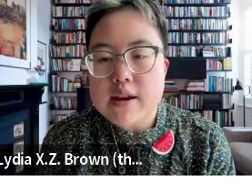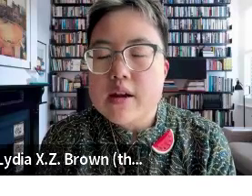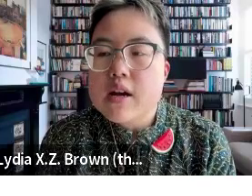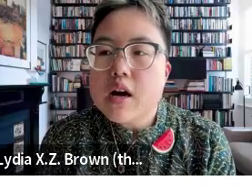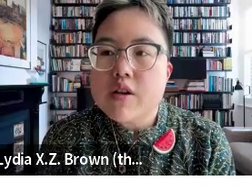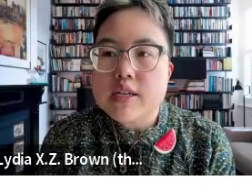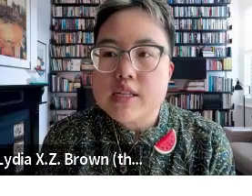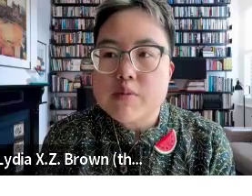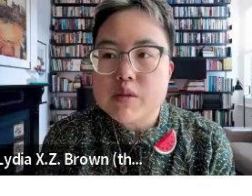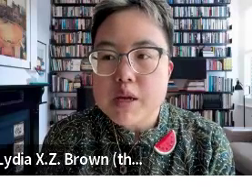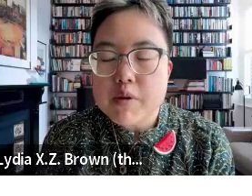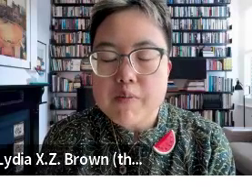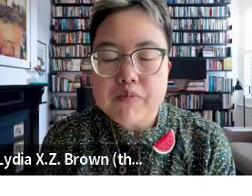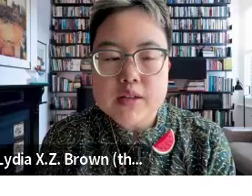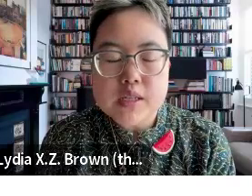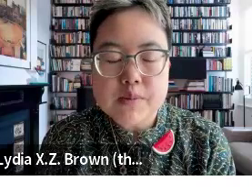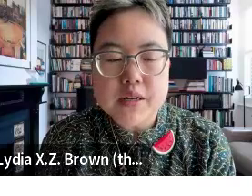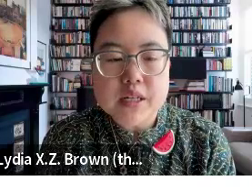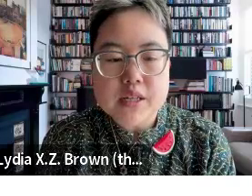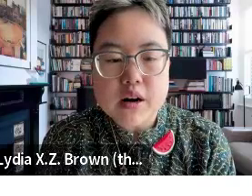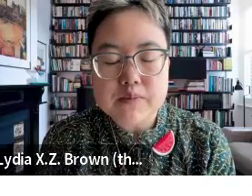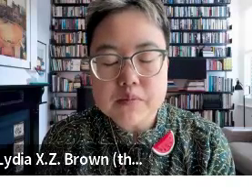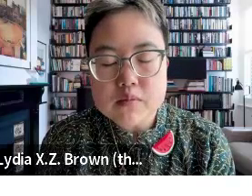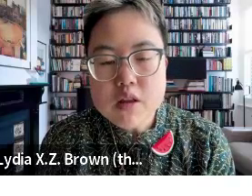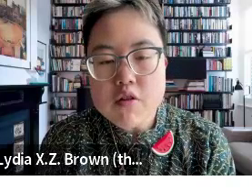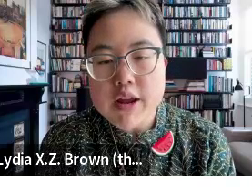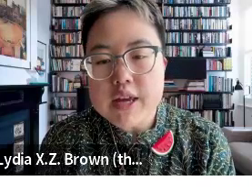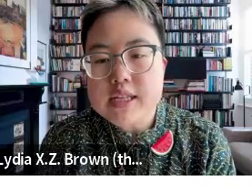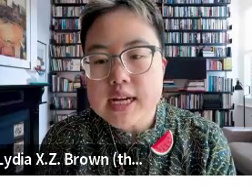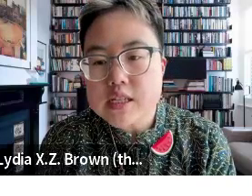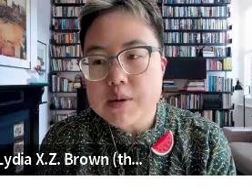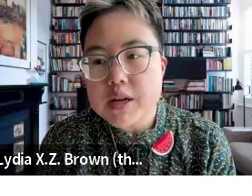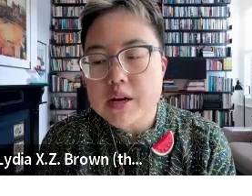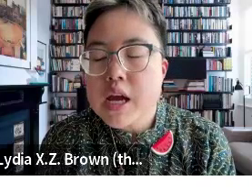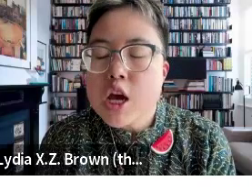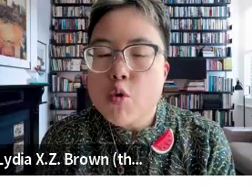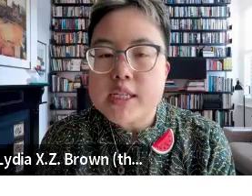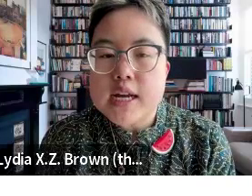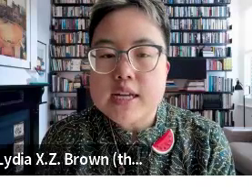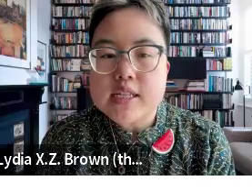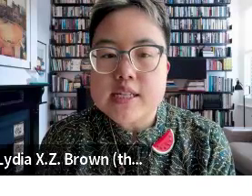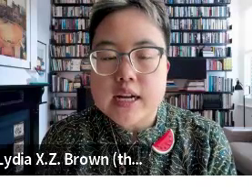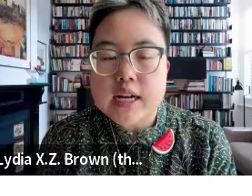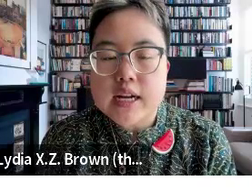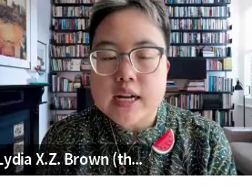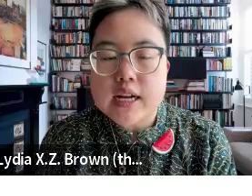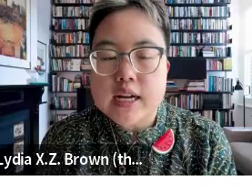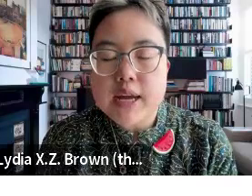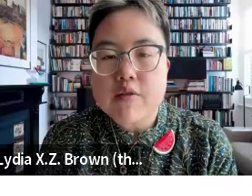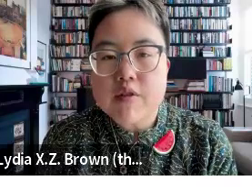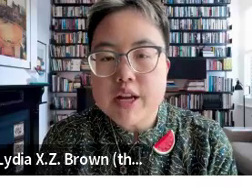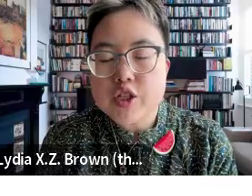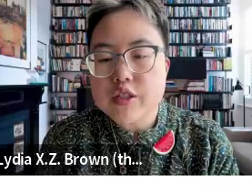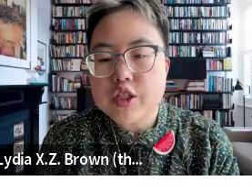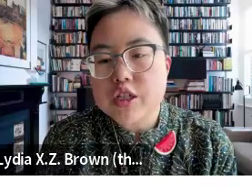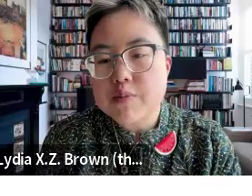double that of non-disabled people. Disparities that are greatly exacerbated when data is disaggregated